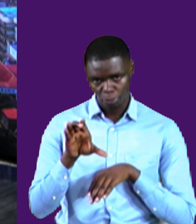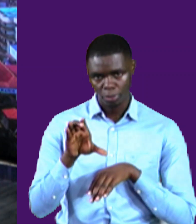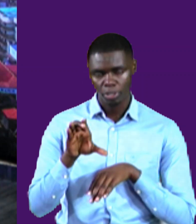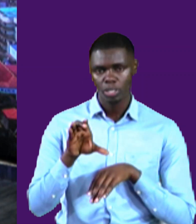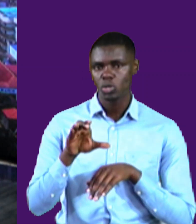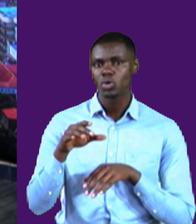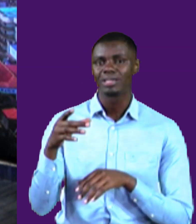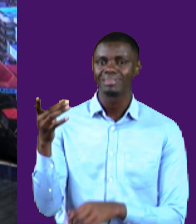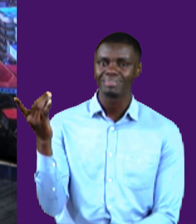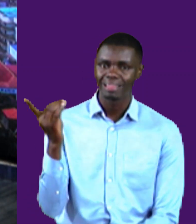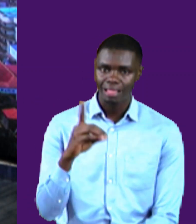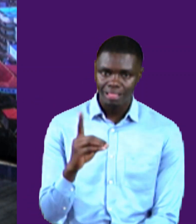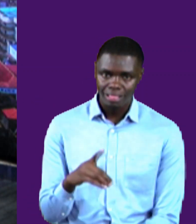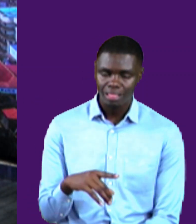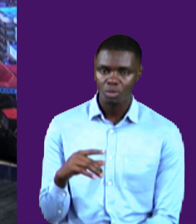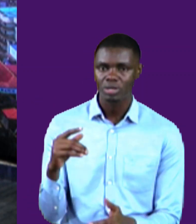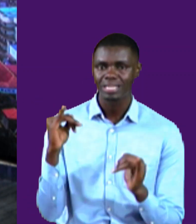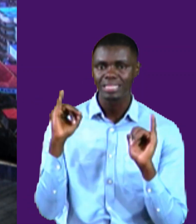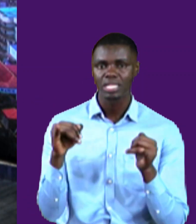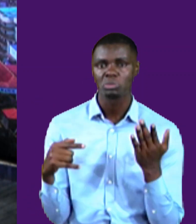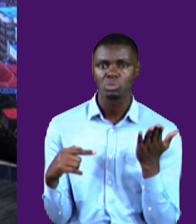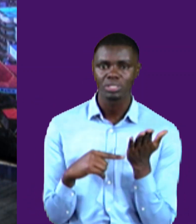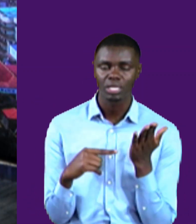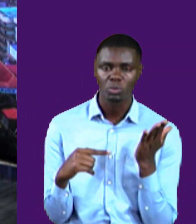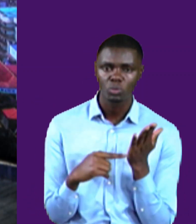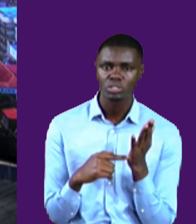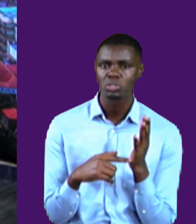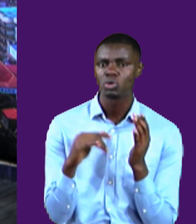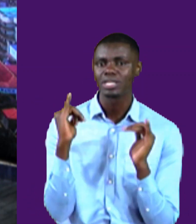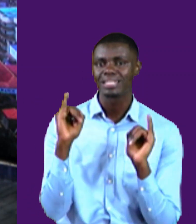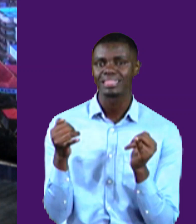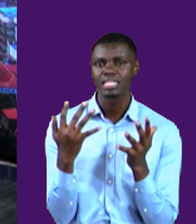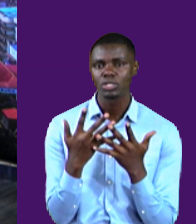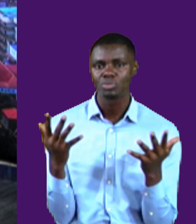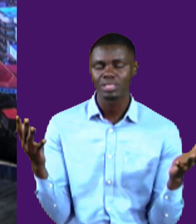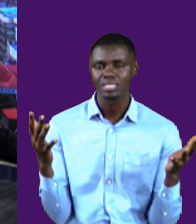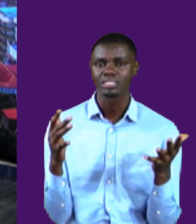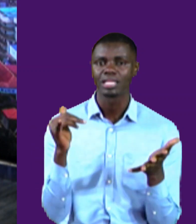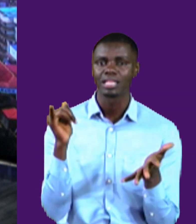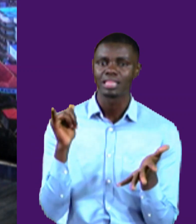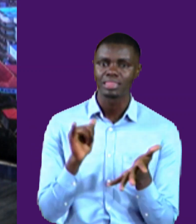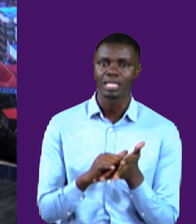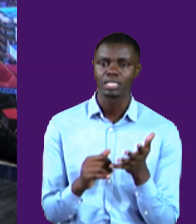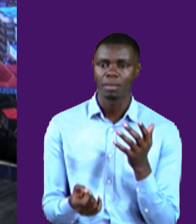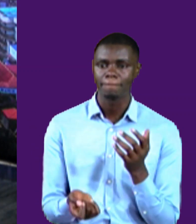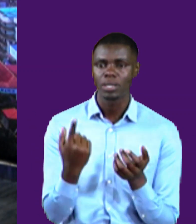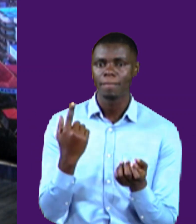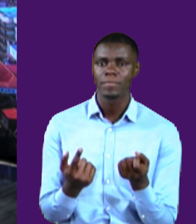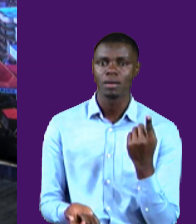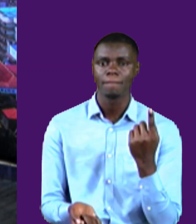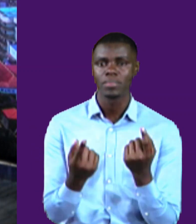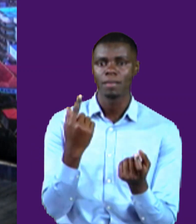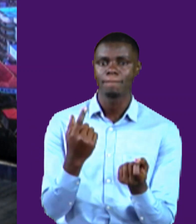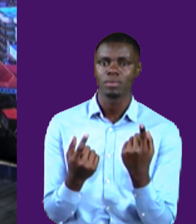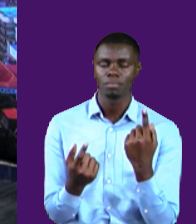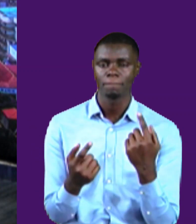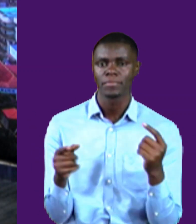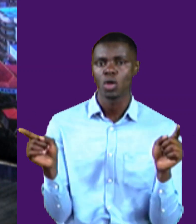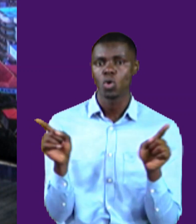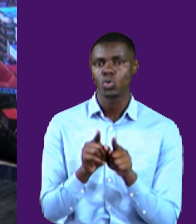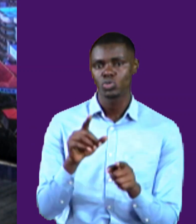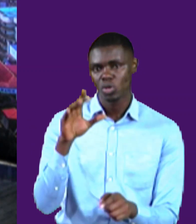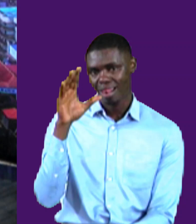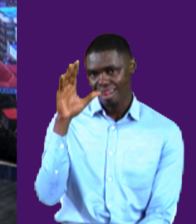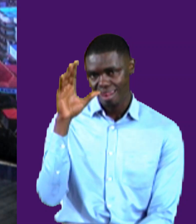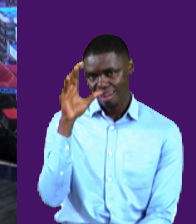new technologies or the new things that they are coming up with. There is also lack